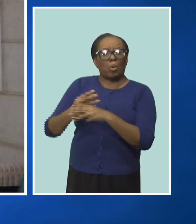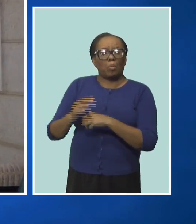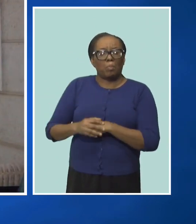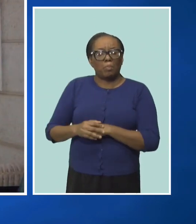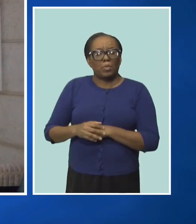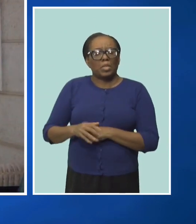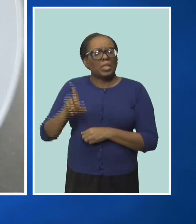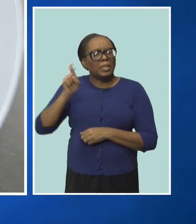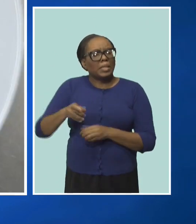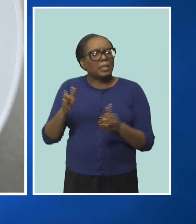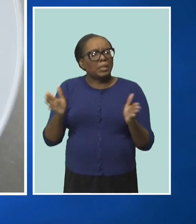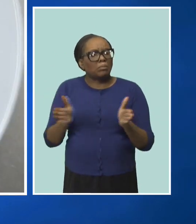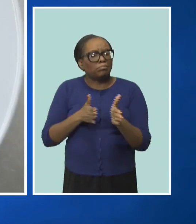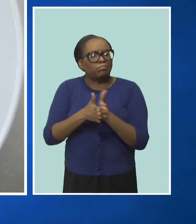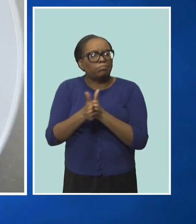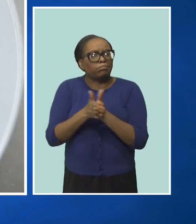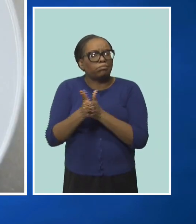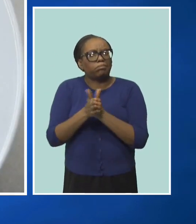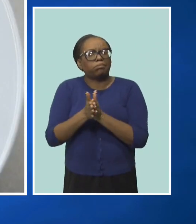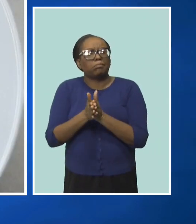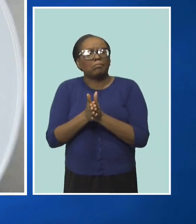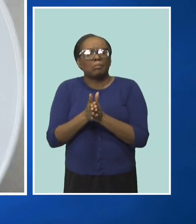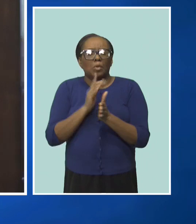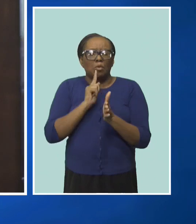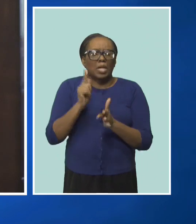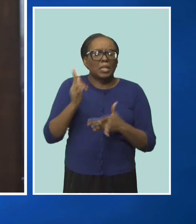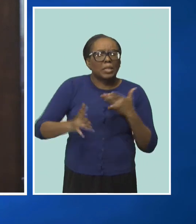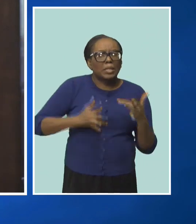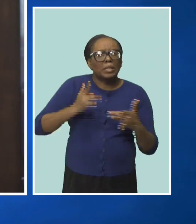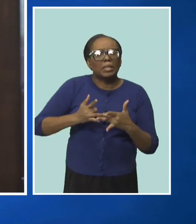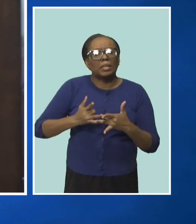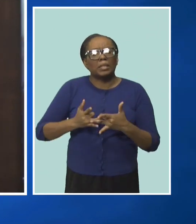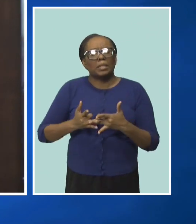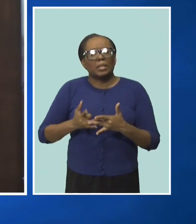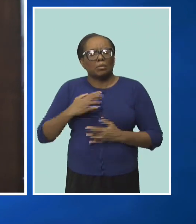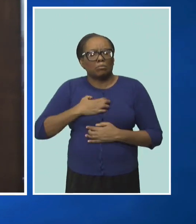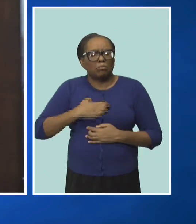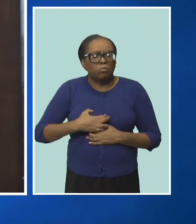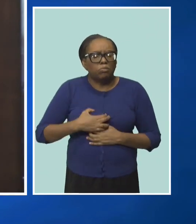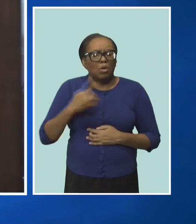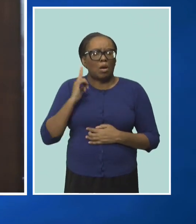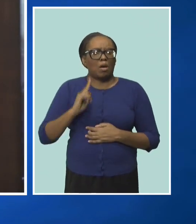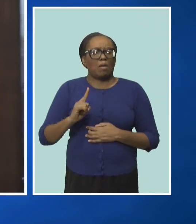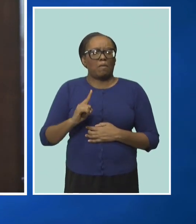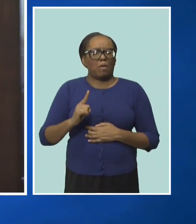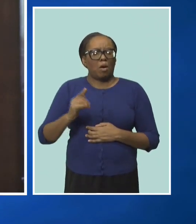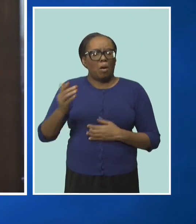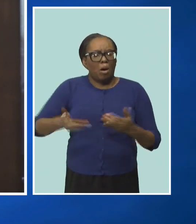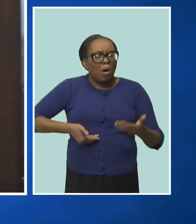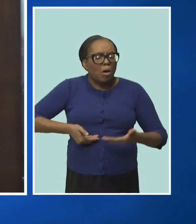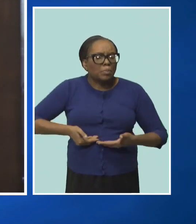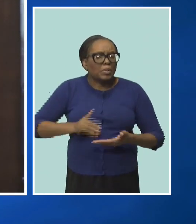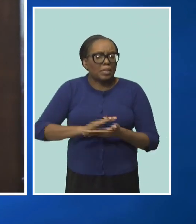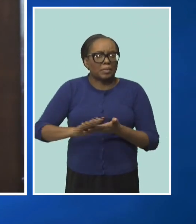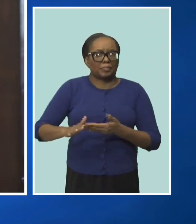to be passionate and dedicated to the hospitality sector. Hospitality is more than a profession. It is a calling.